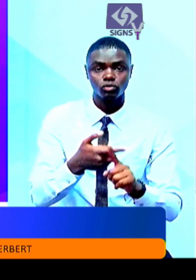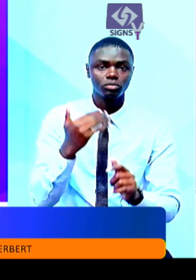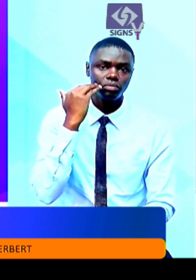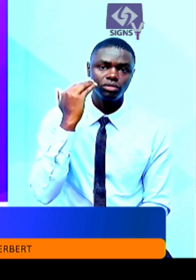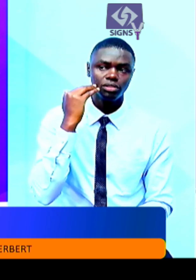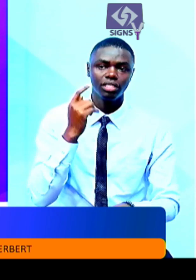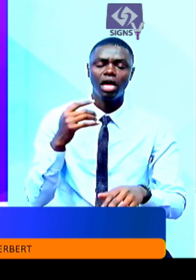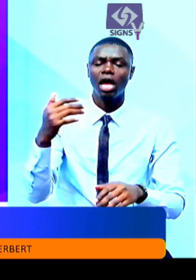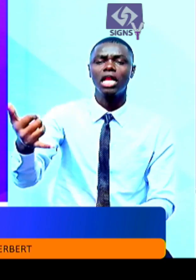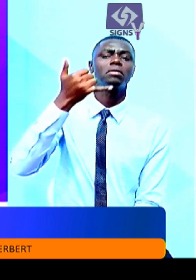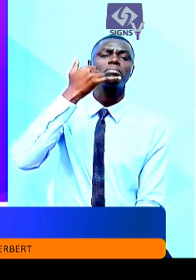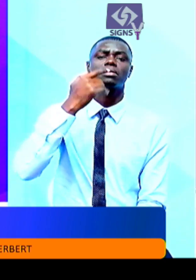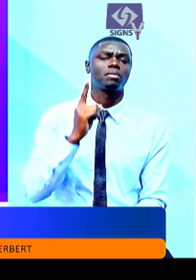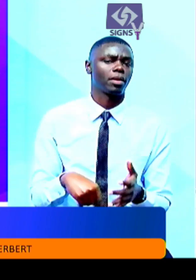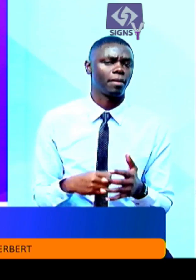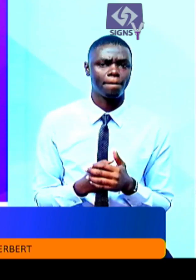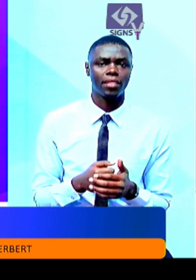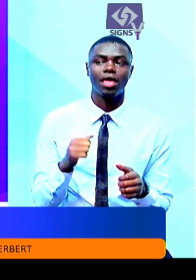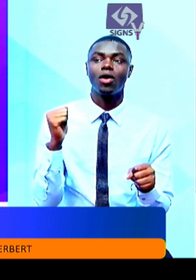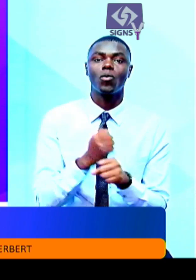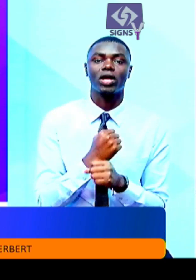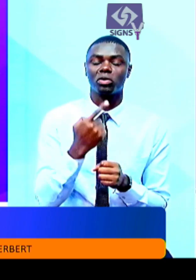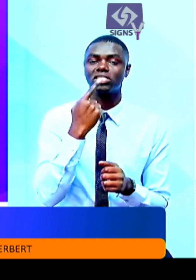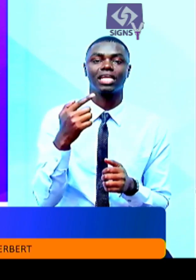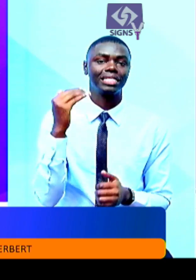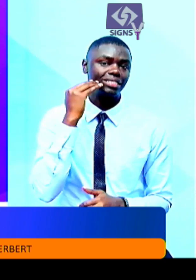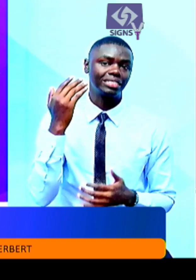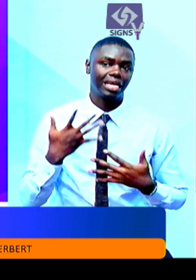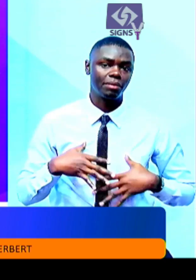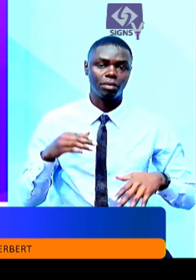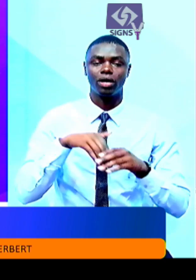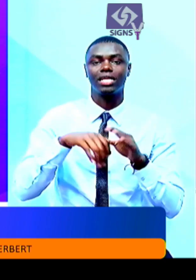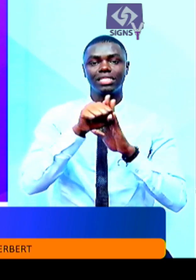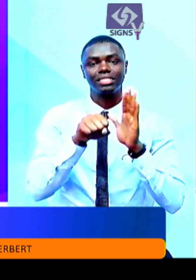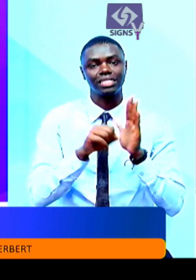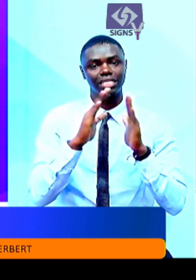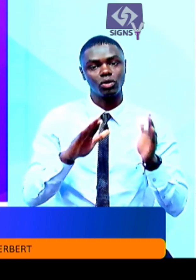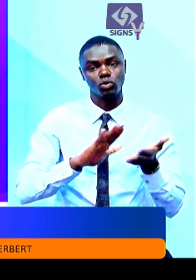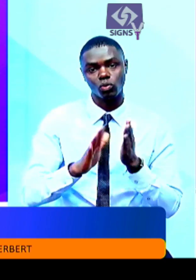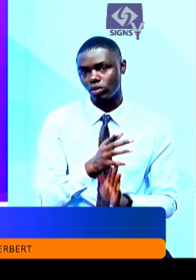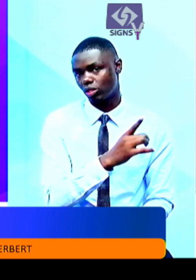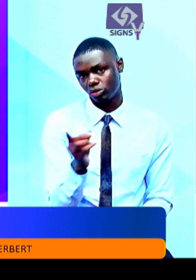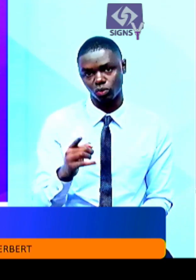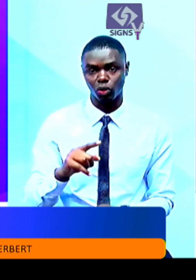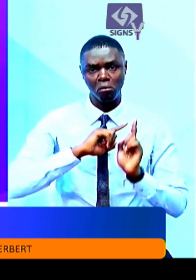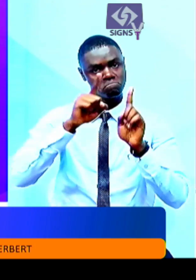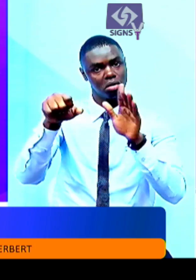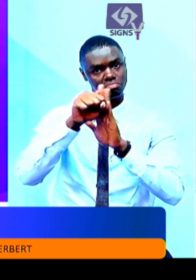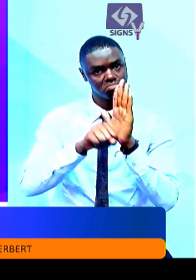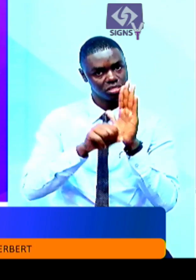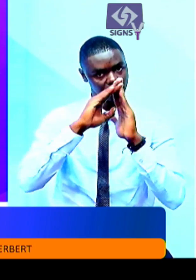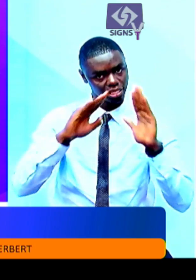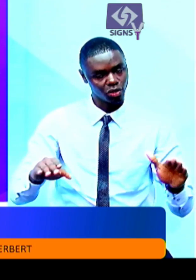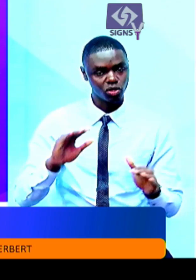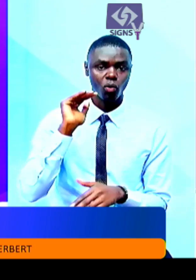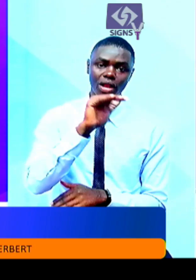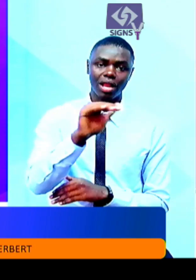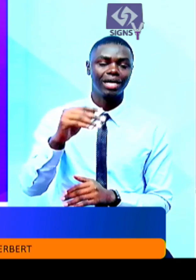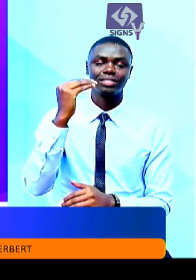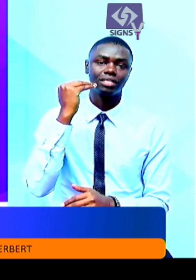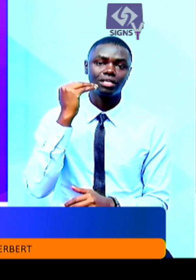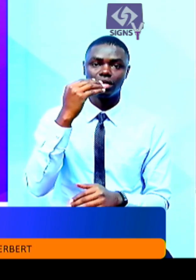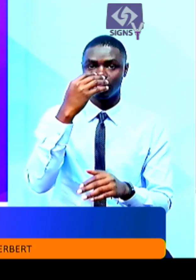me and told me, Professor, we can't say Siaya people are in State House if you are not there. Let's go to State House. We shall ask the president to